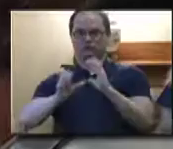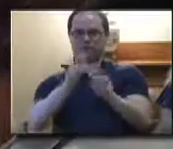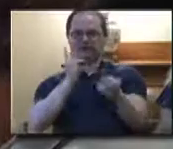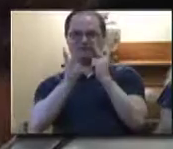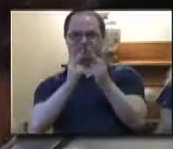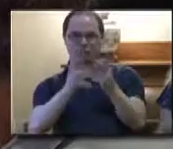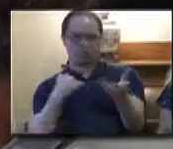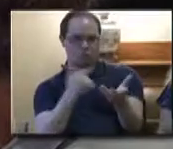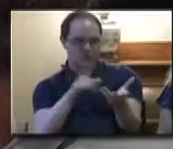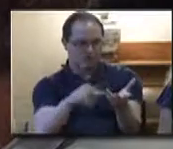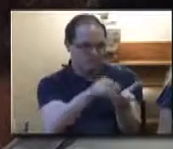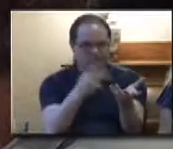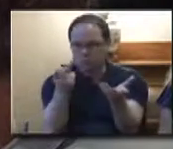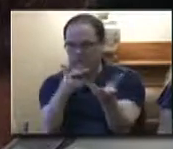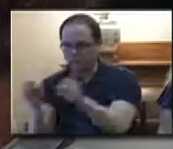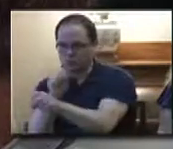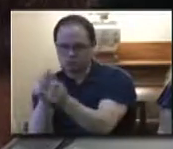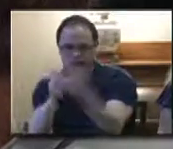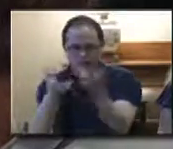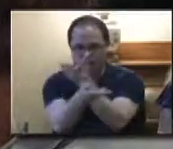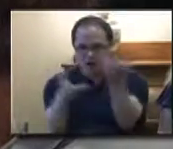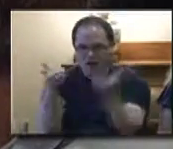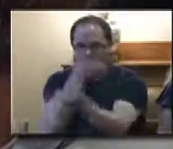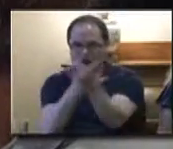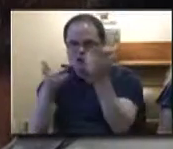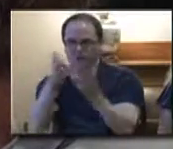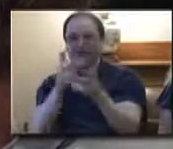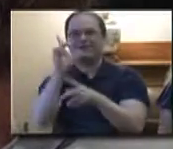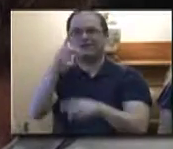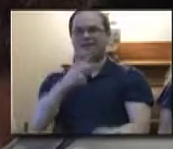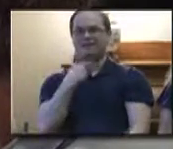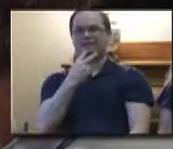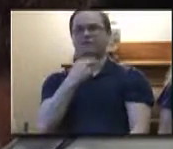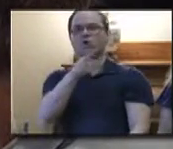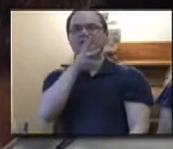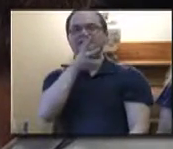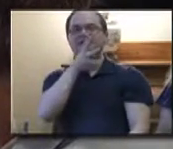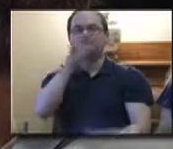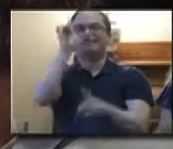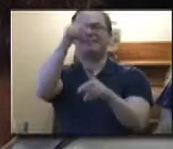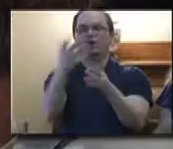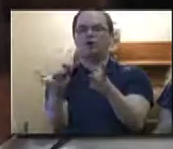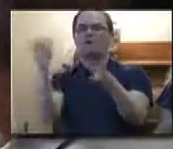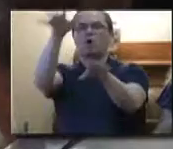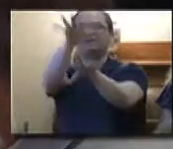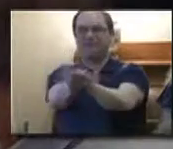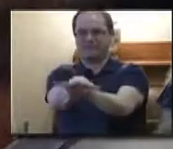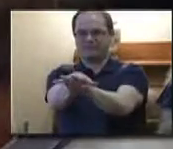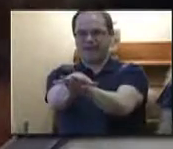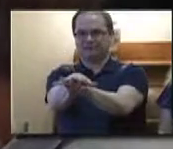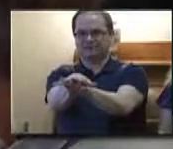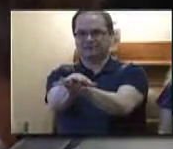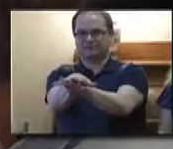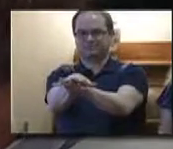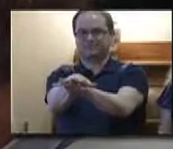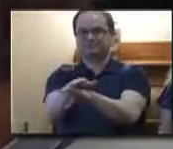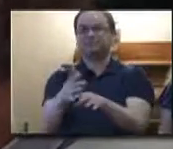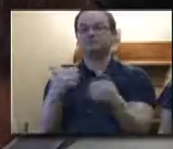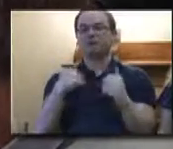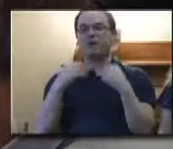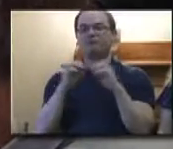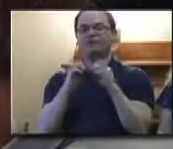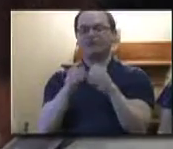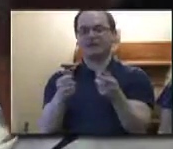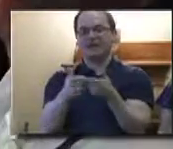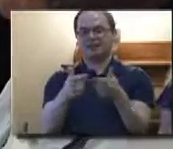visually what we needed to do. We have to work together. And then with the vocalizations, they put words on top. There is an organization called